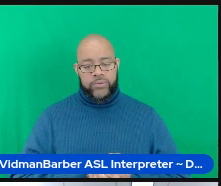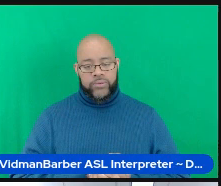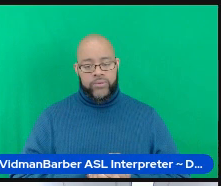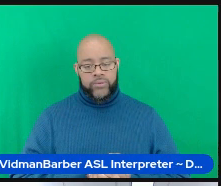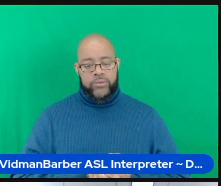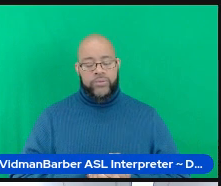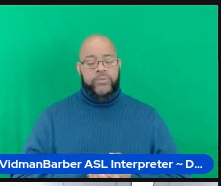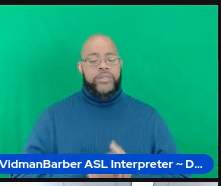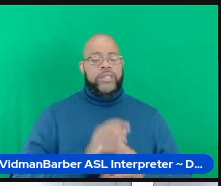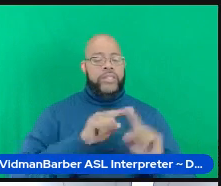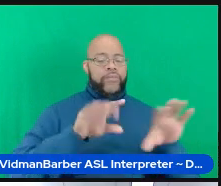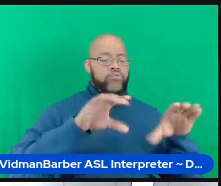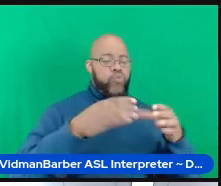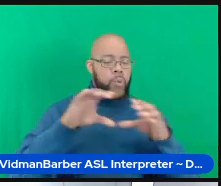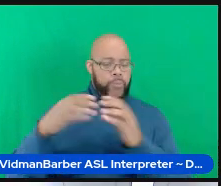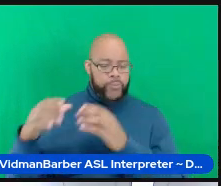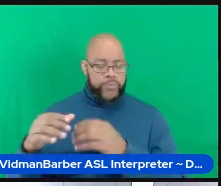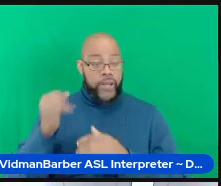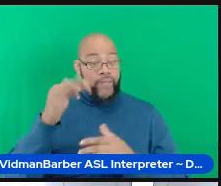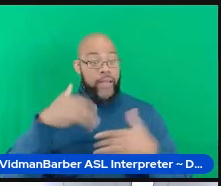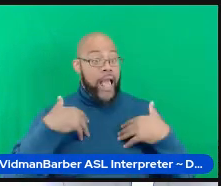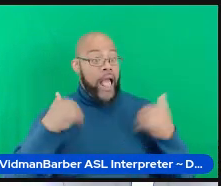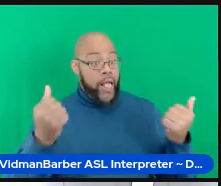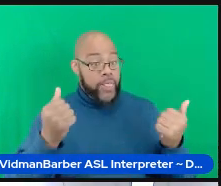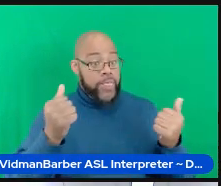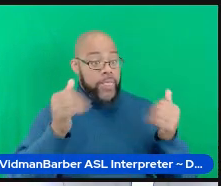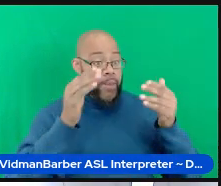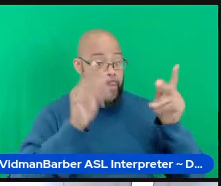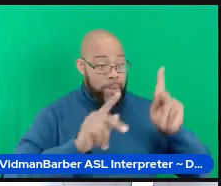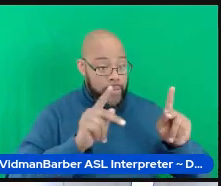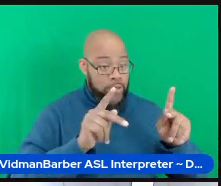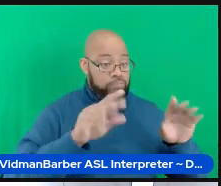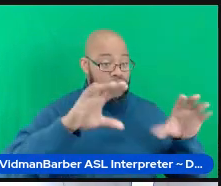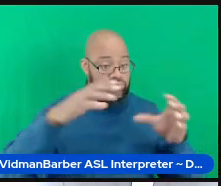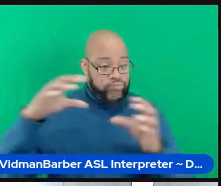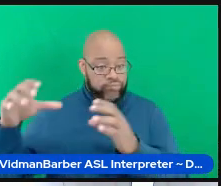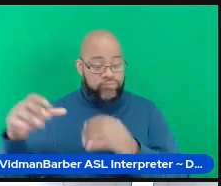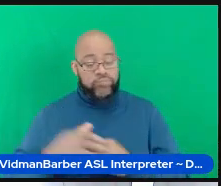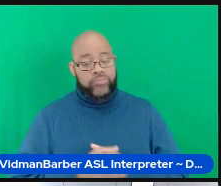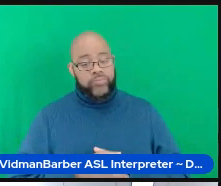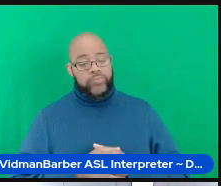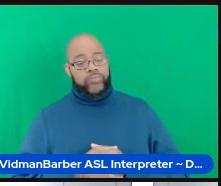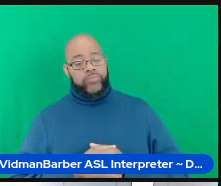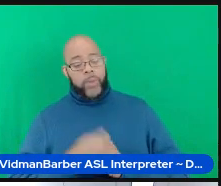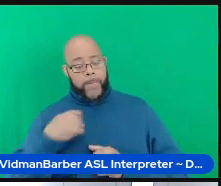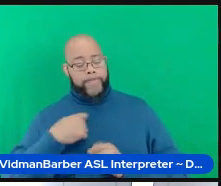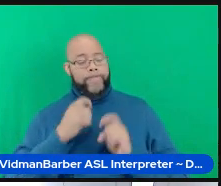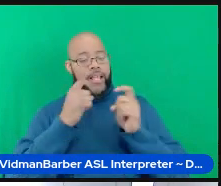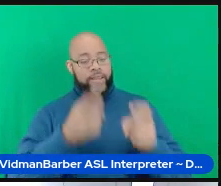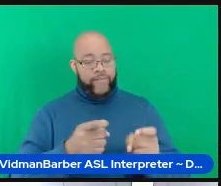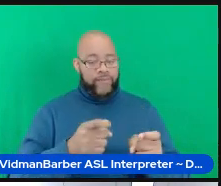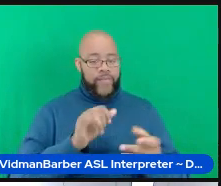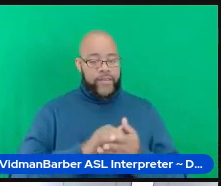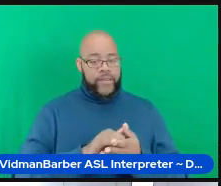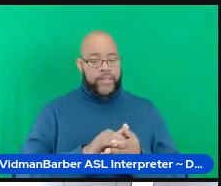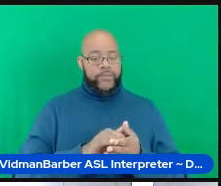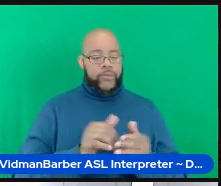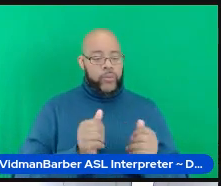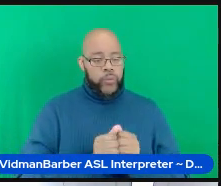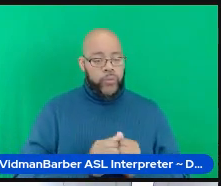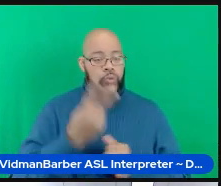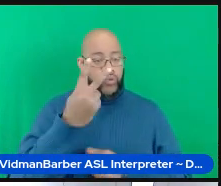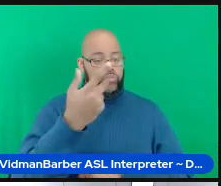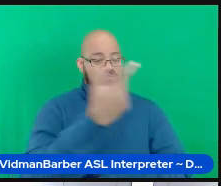subjects. So like these were healthy subjects. So like we administered these subjects with 2 doses